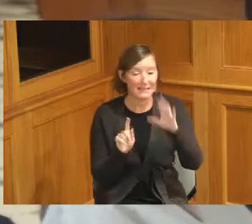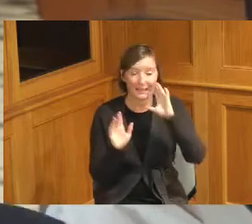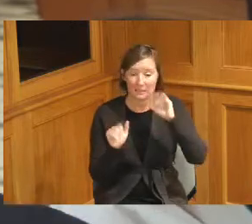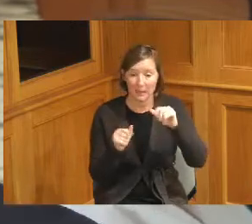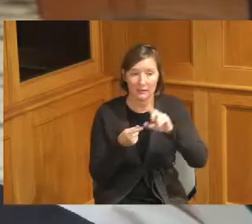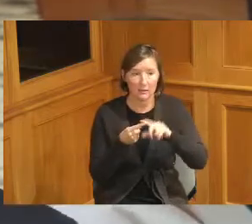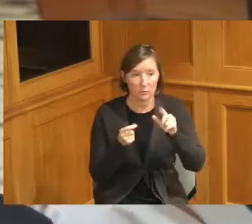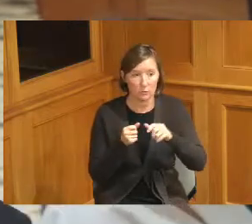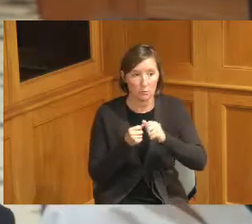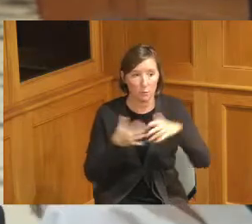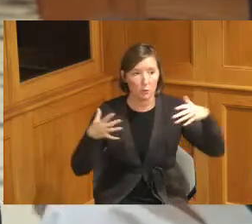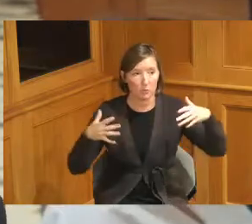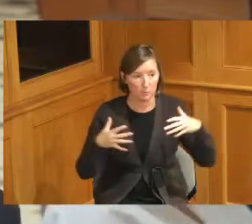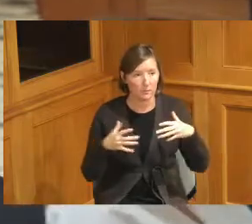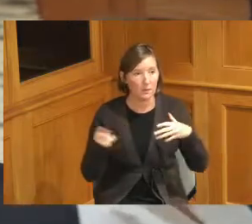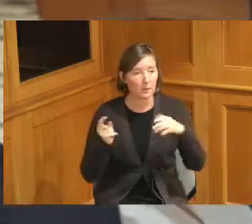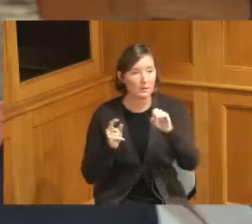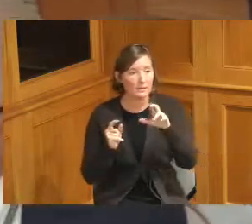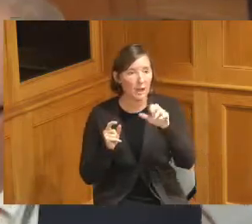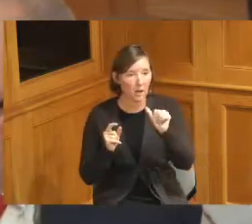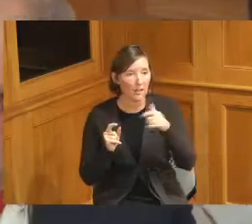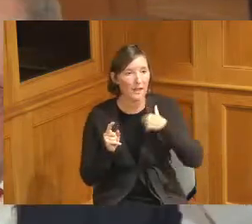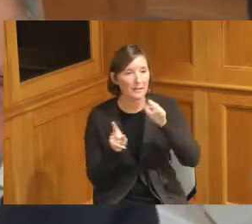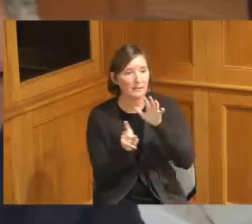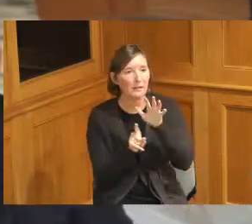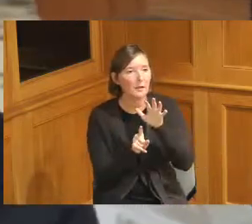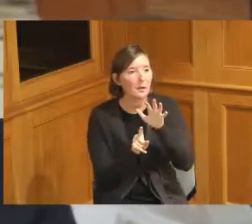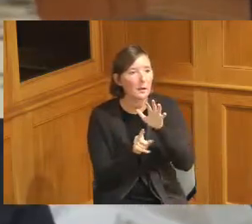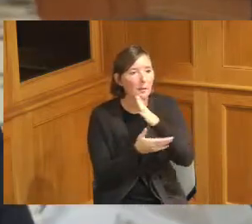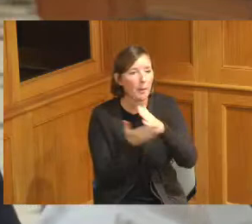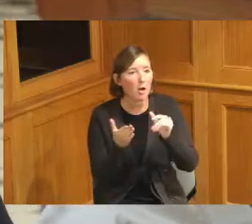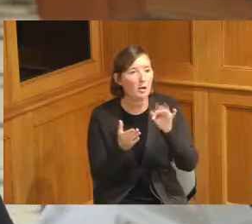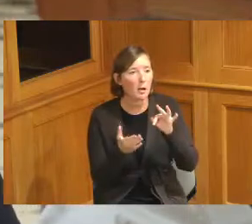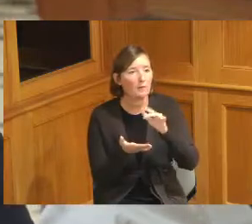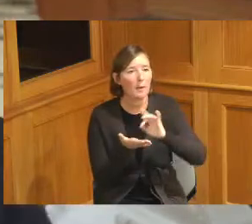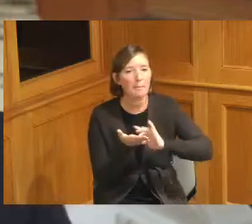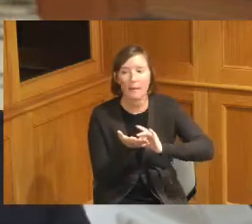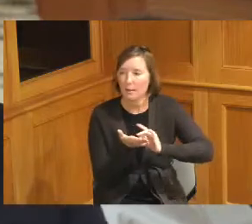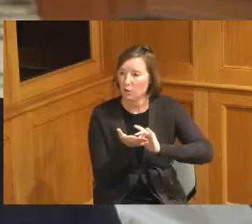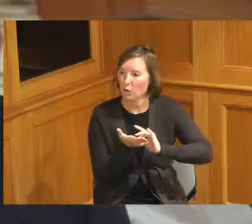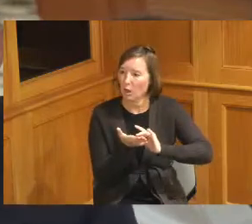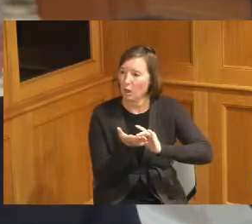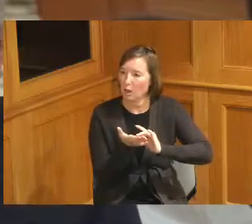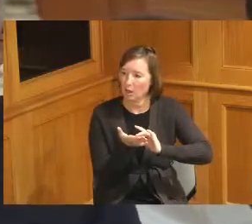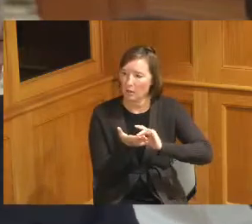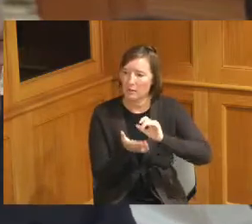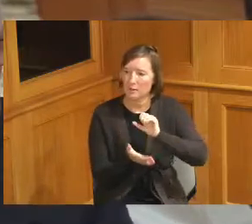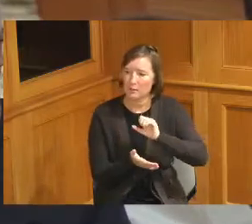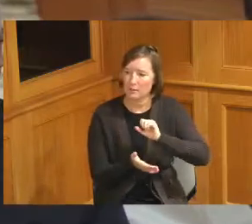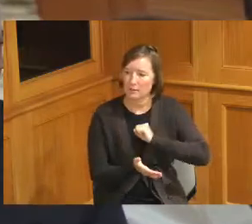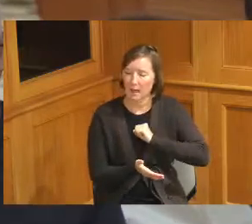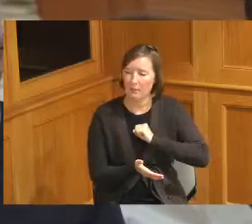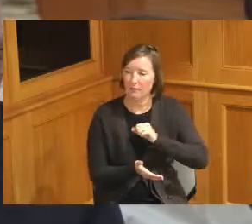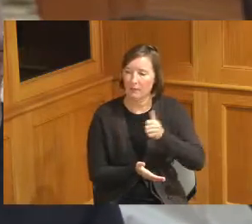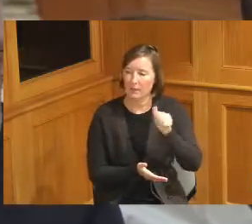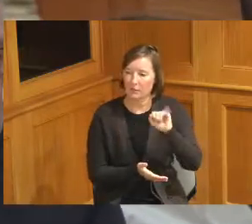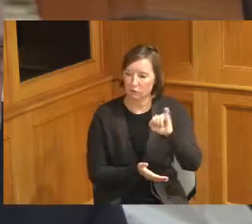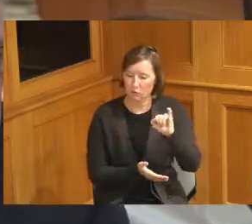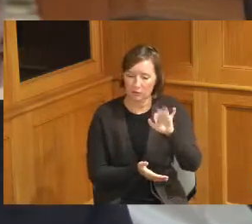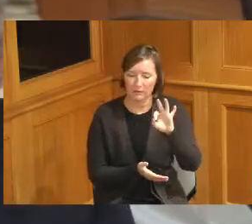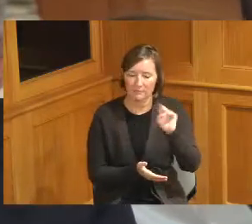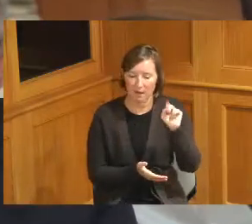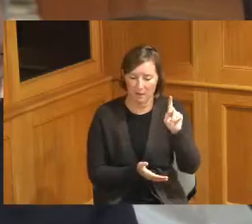actually in the it's part of Frank's responsibility overall, but it's actually part of the medical self-insurance fund, which is funded in Department 16, which is why you don't see those